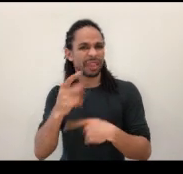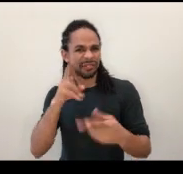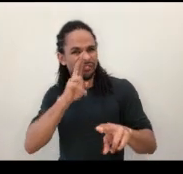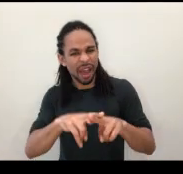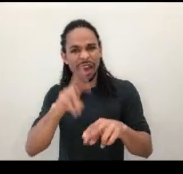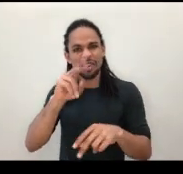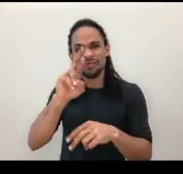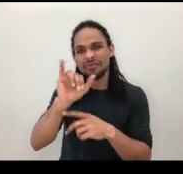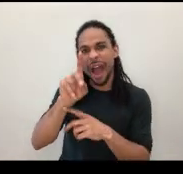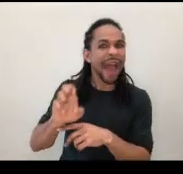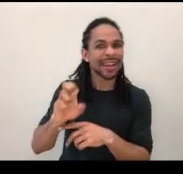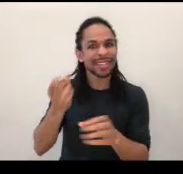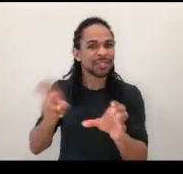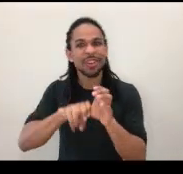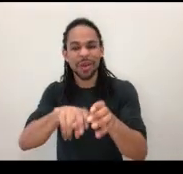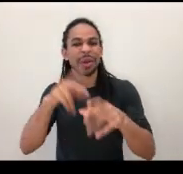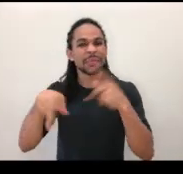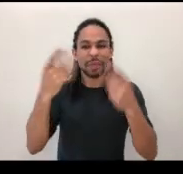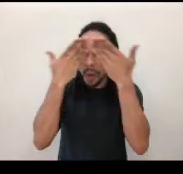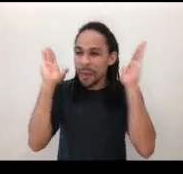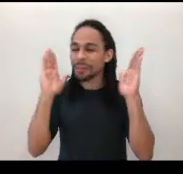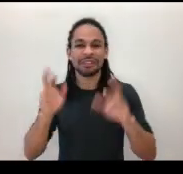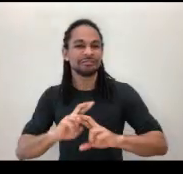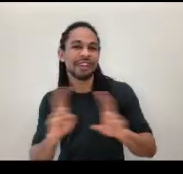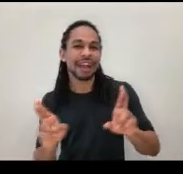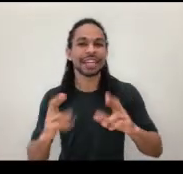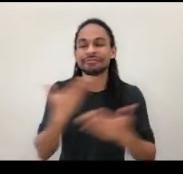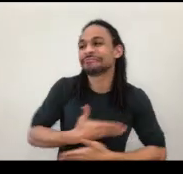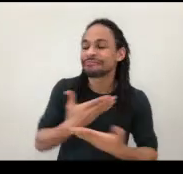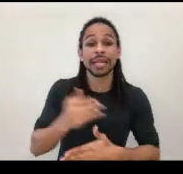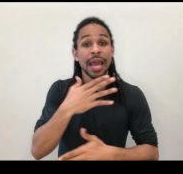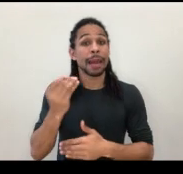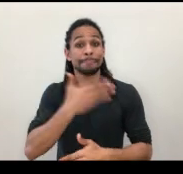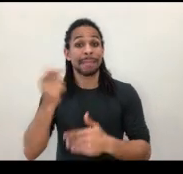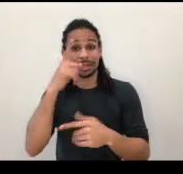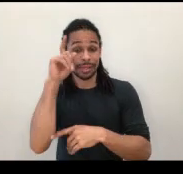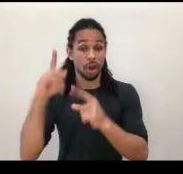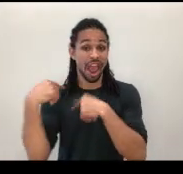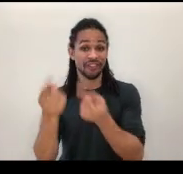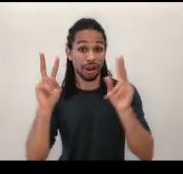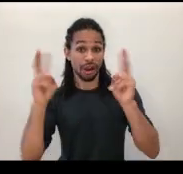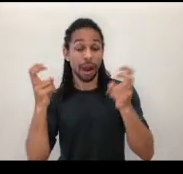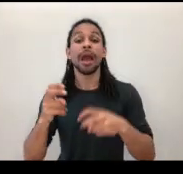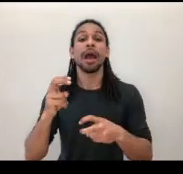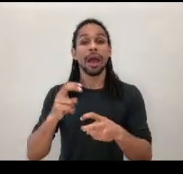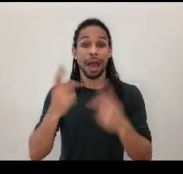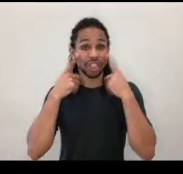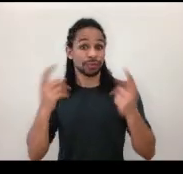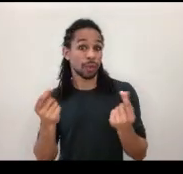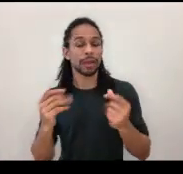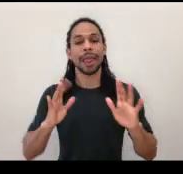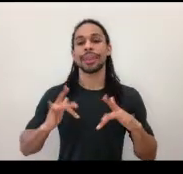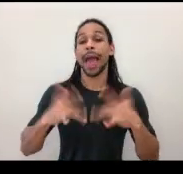fun ride. And I think what Best Summer Ever really achieves is that lightness with this sort of like